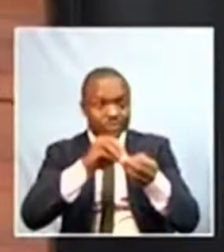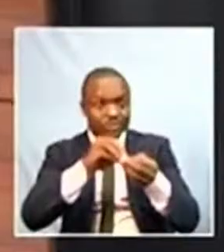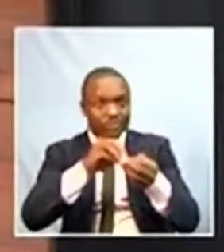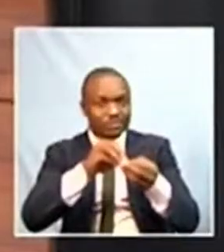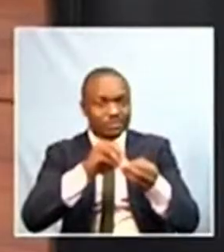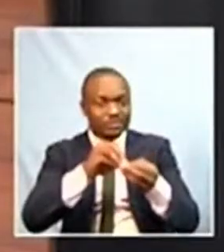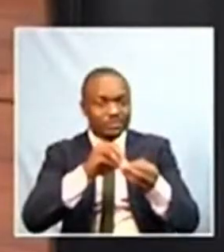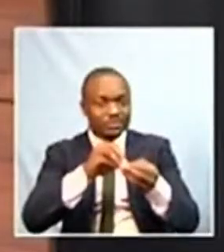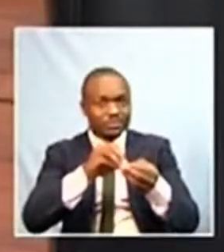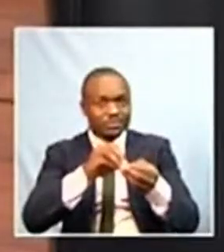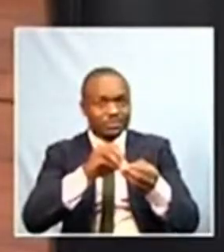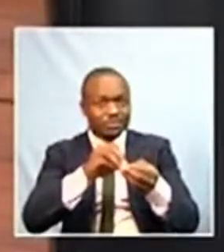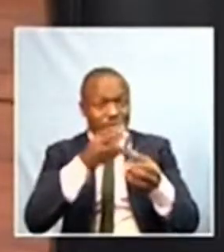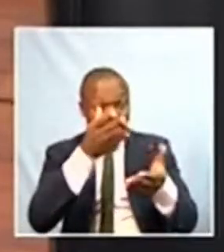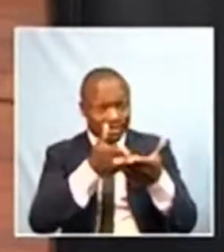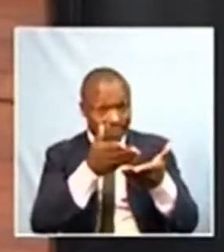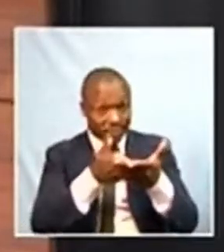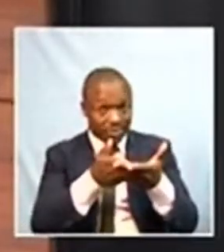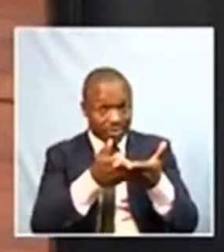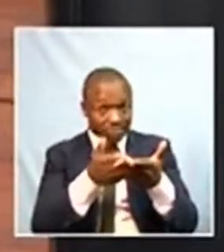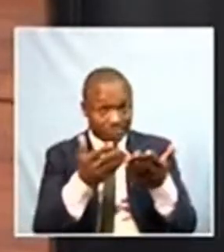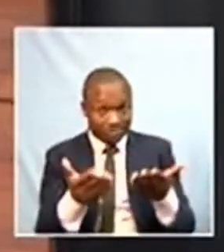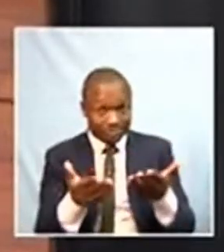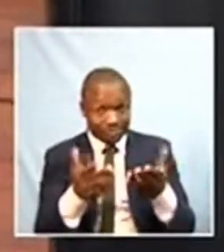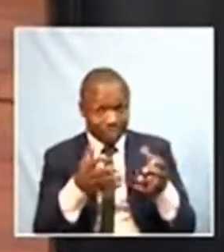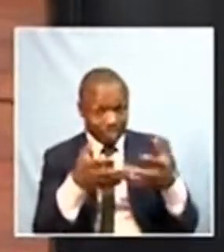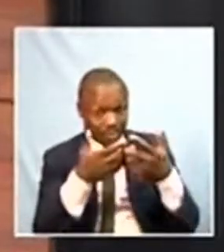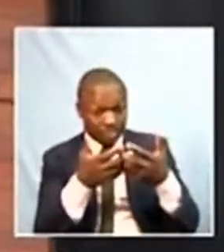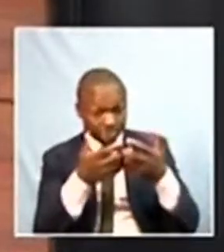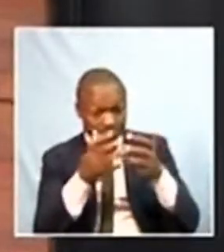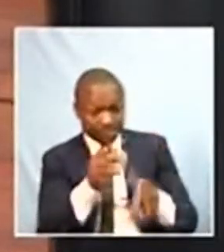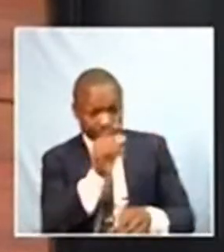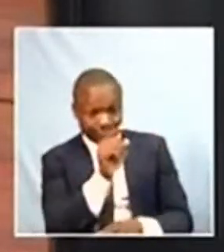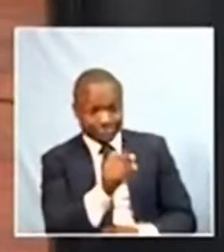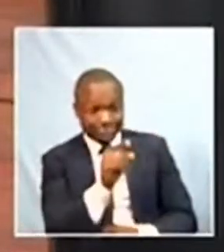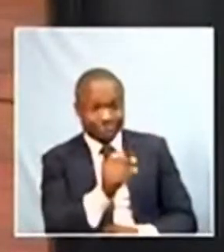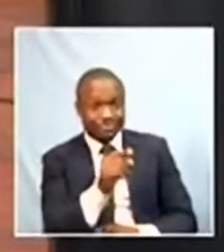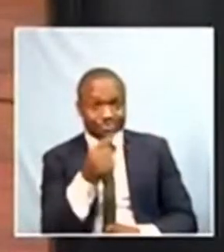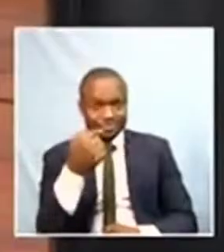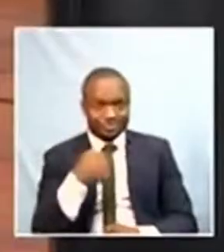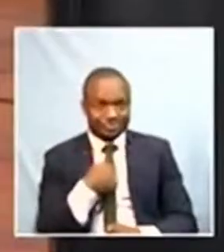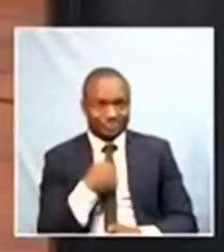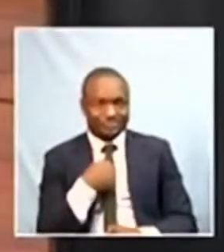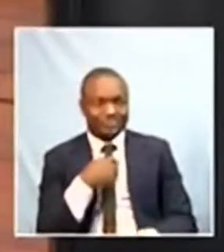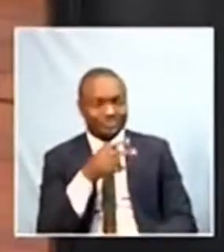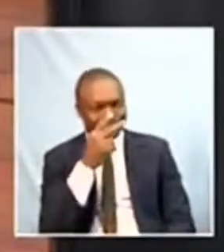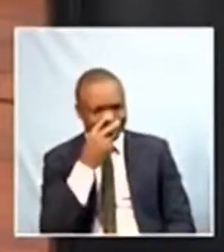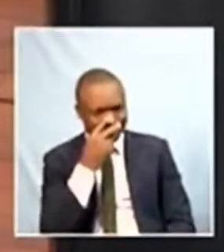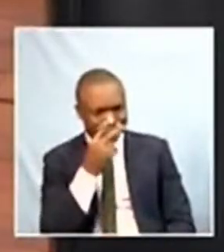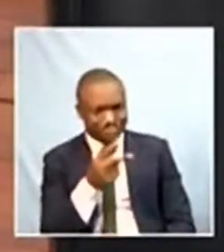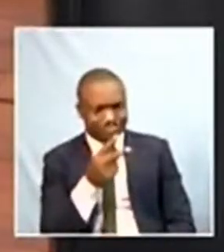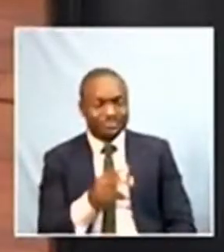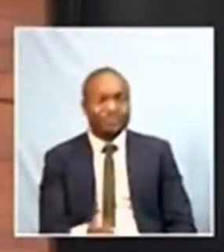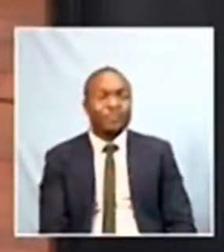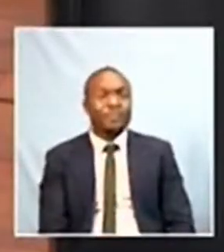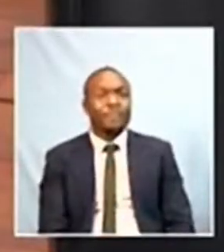from the engineer here, for me, I see